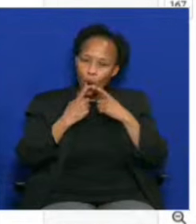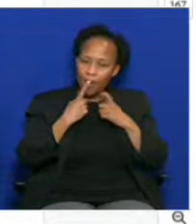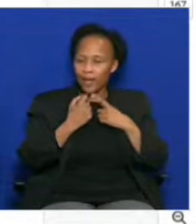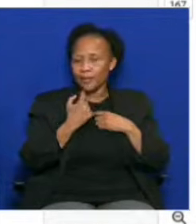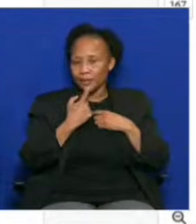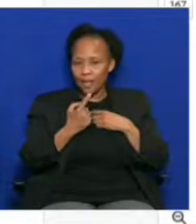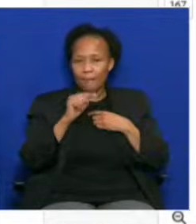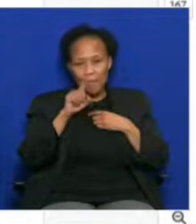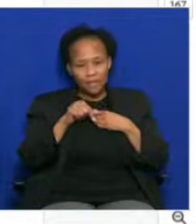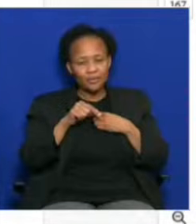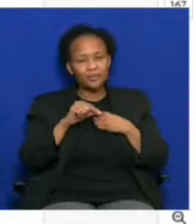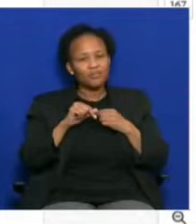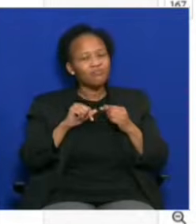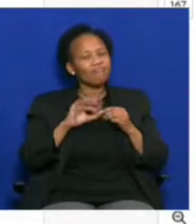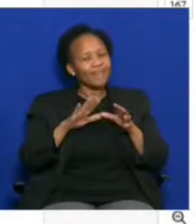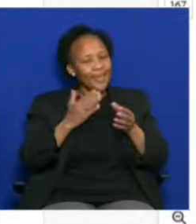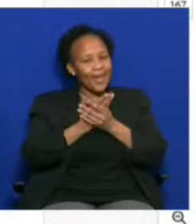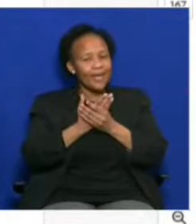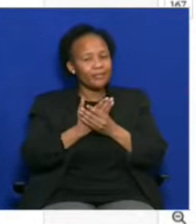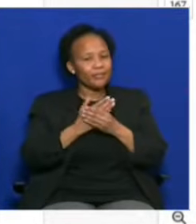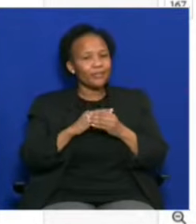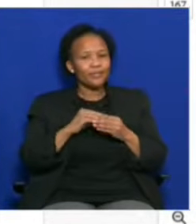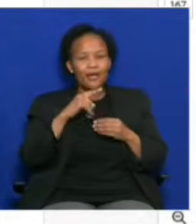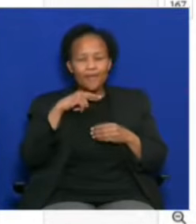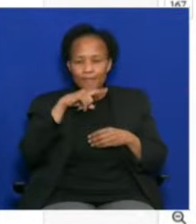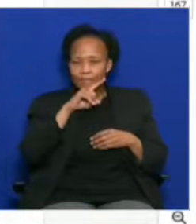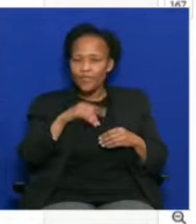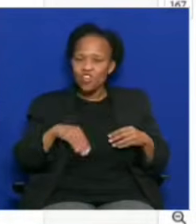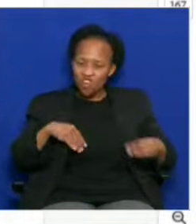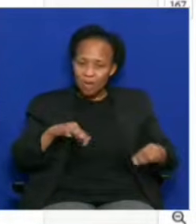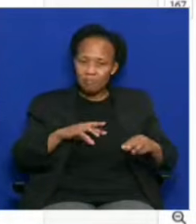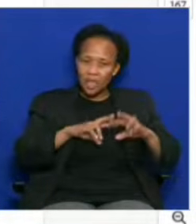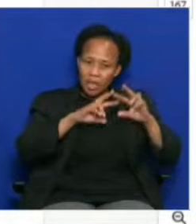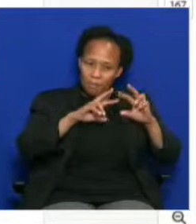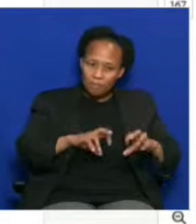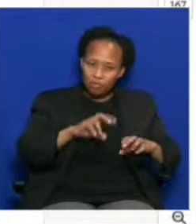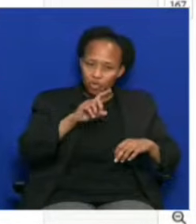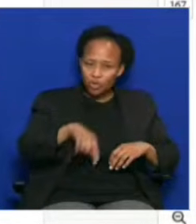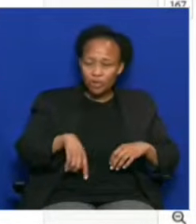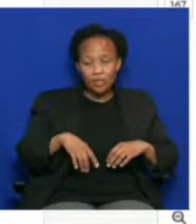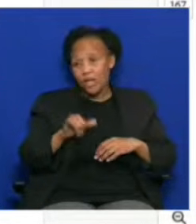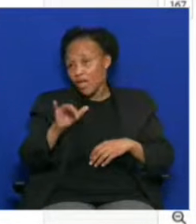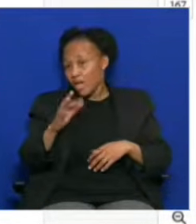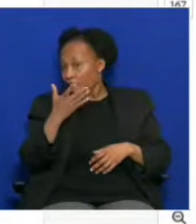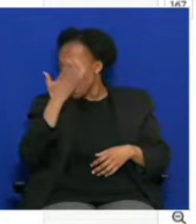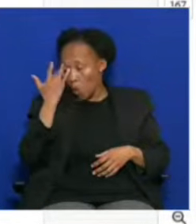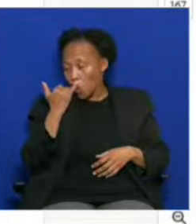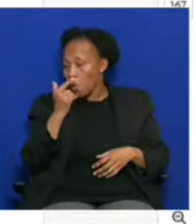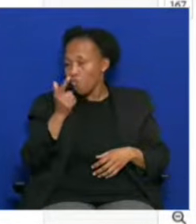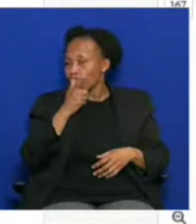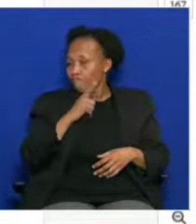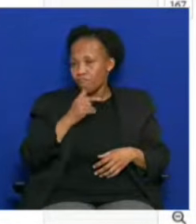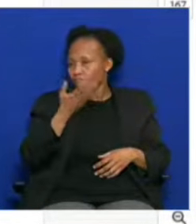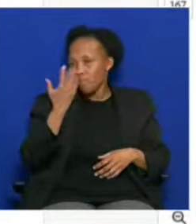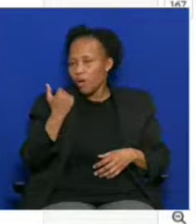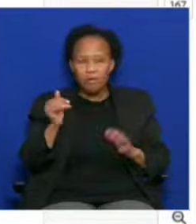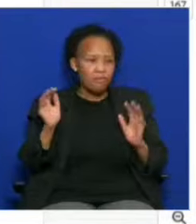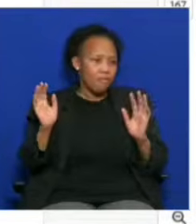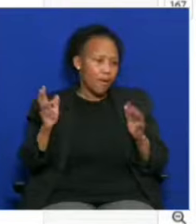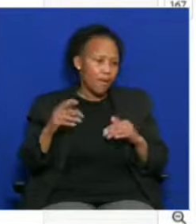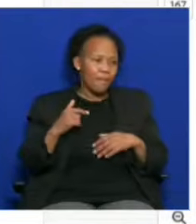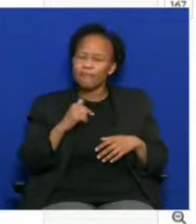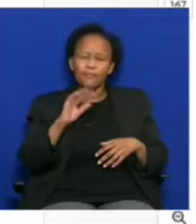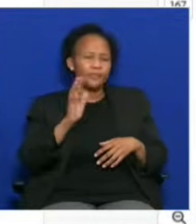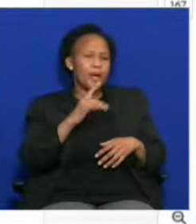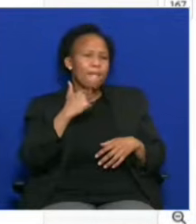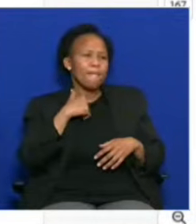Do you know? If you don't know, you don't know. No, I just got to be clear on what you're asking me, Commissioner, so that I can